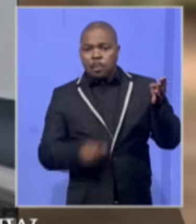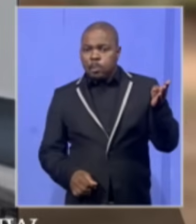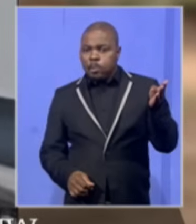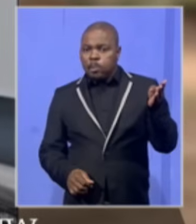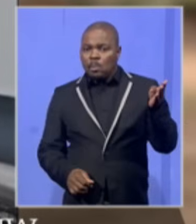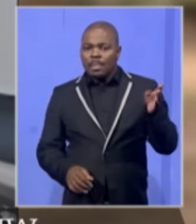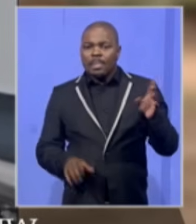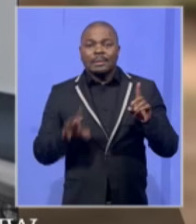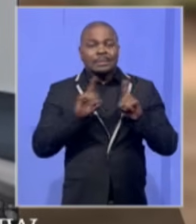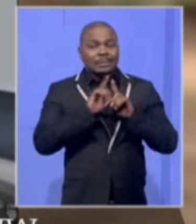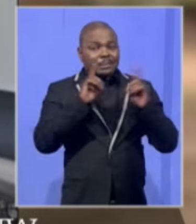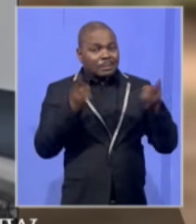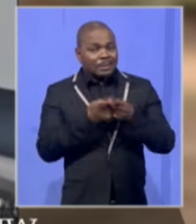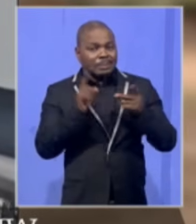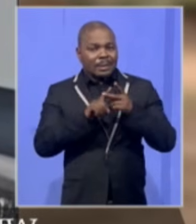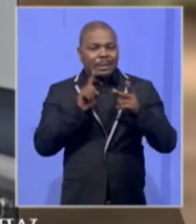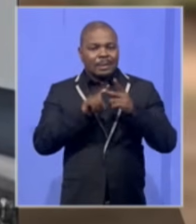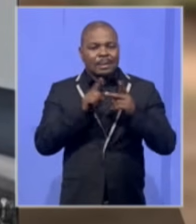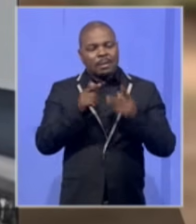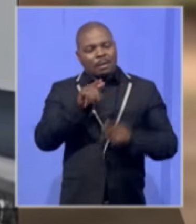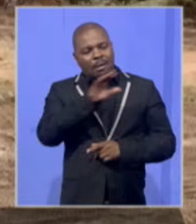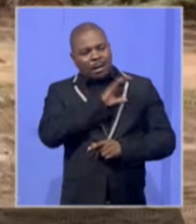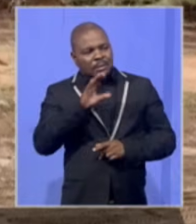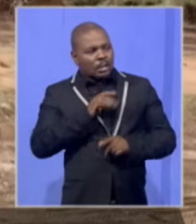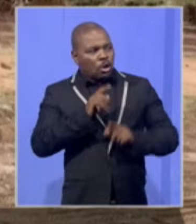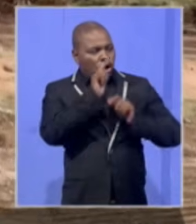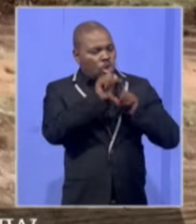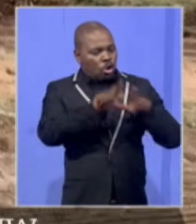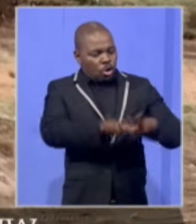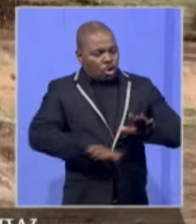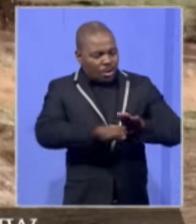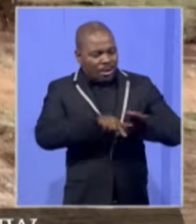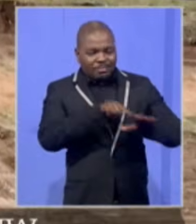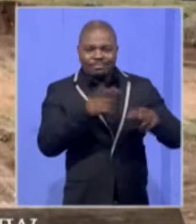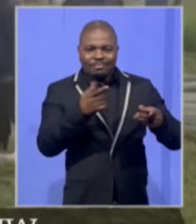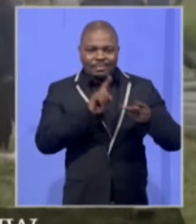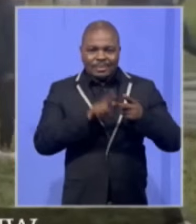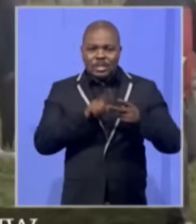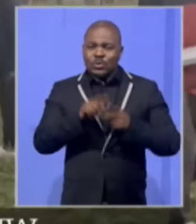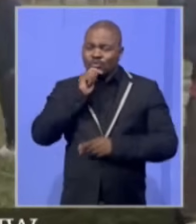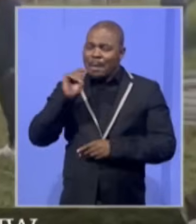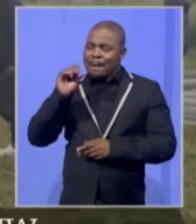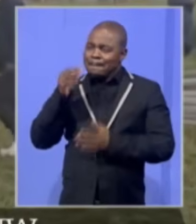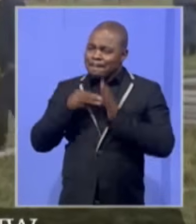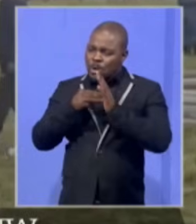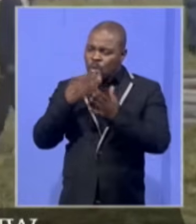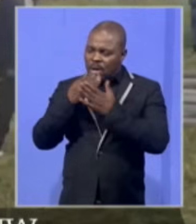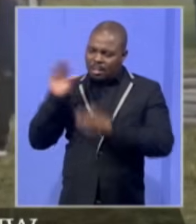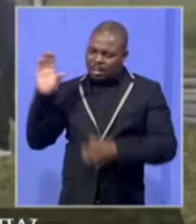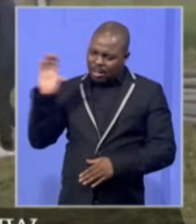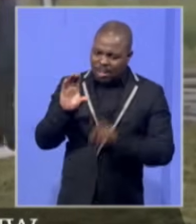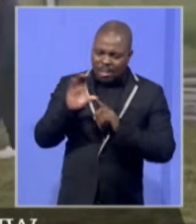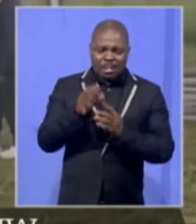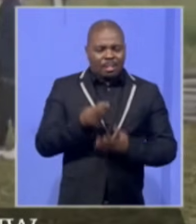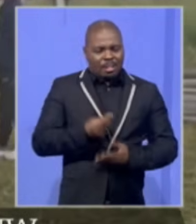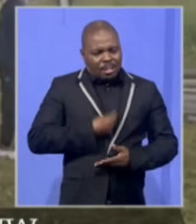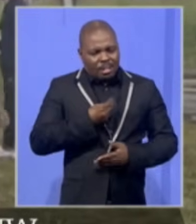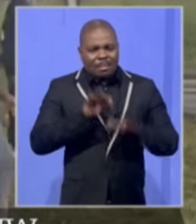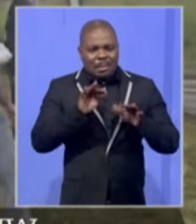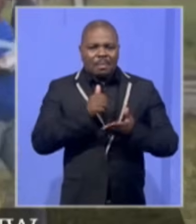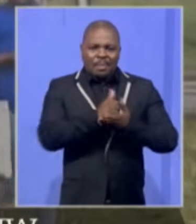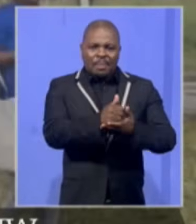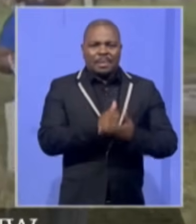the department and the tribal council is undergoing. Another wasted millions that could have went to assisting young people, that could have went to